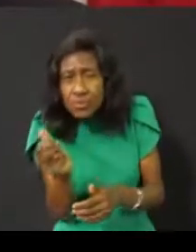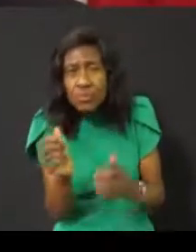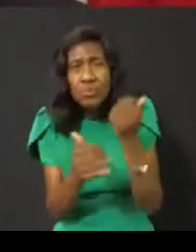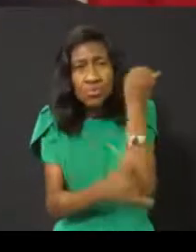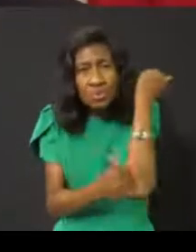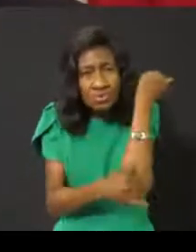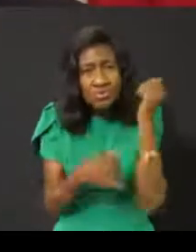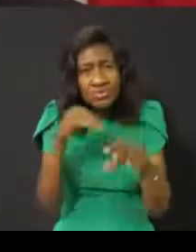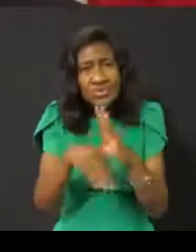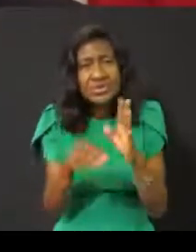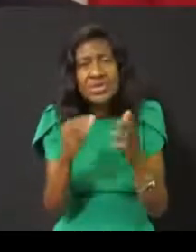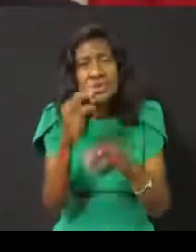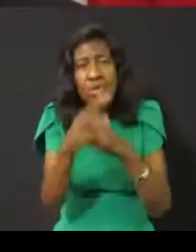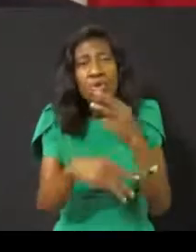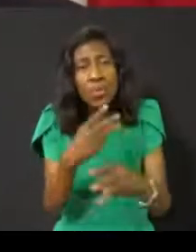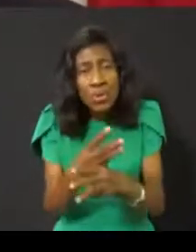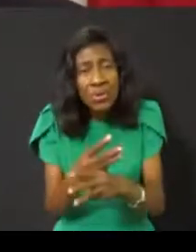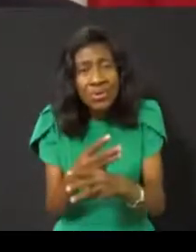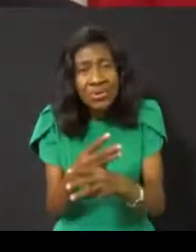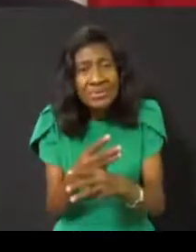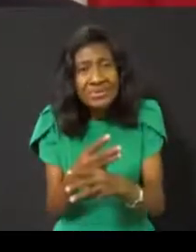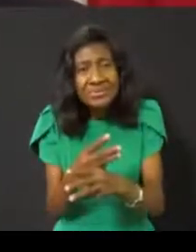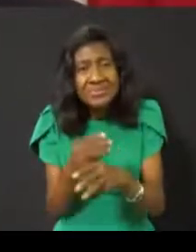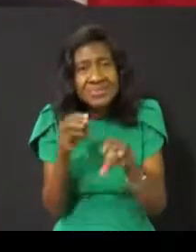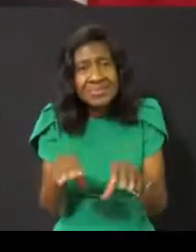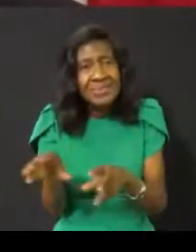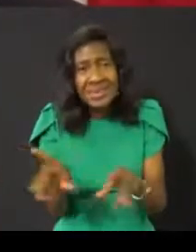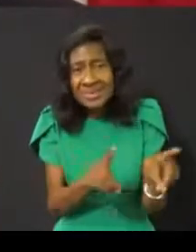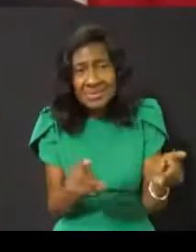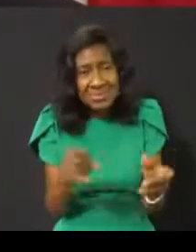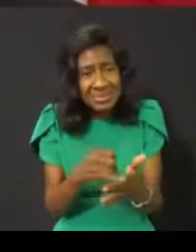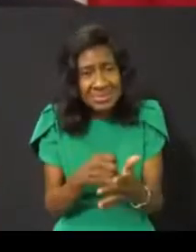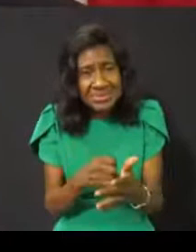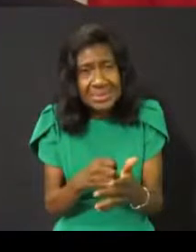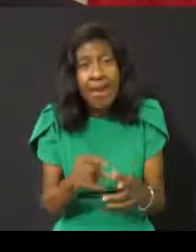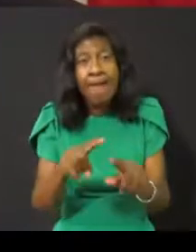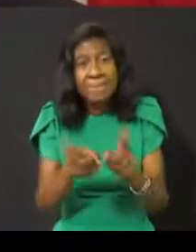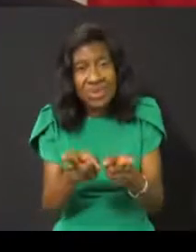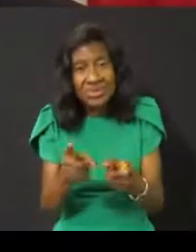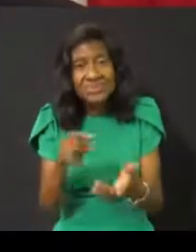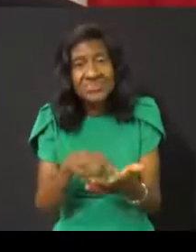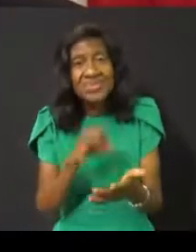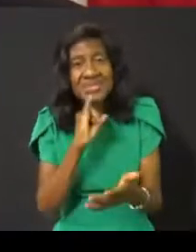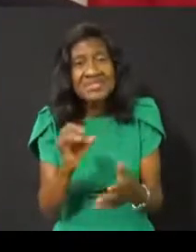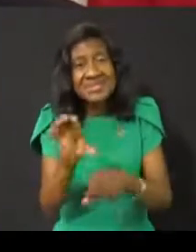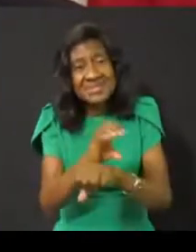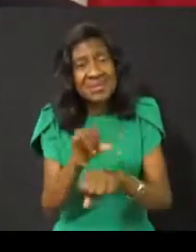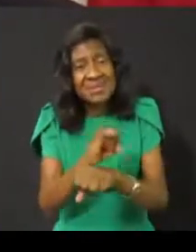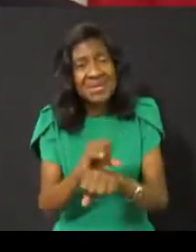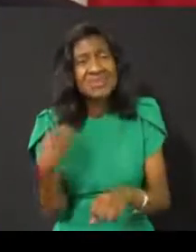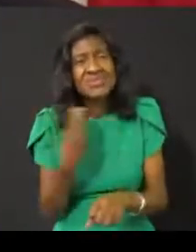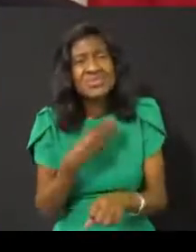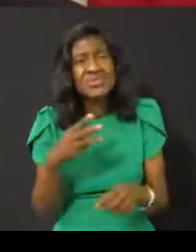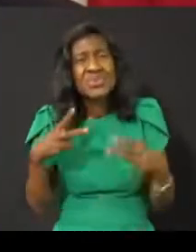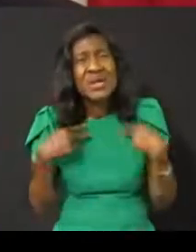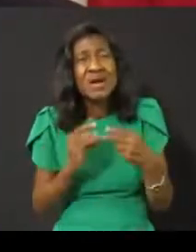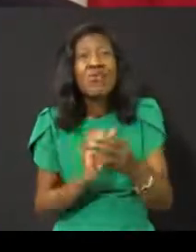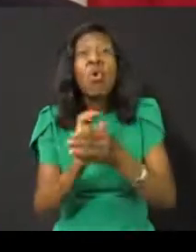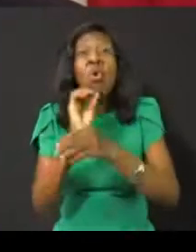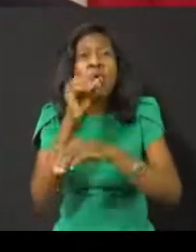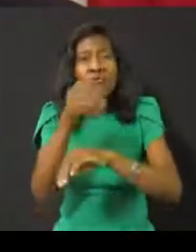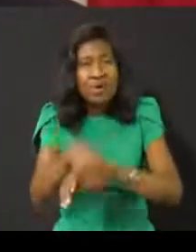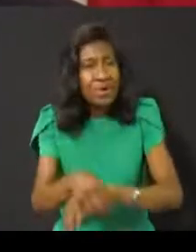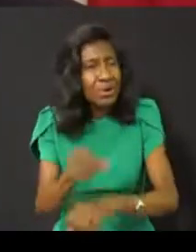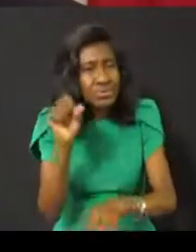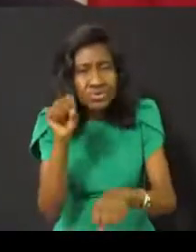achieve. But this is Cayman. We have overcome so much. We have achieved so